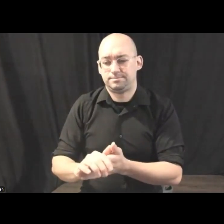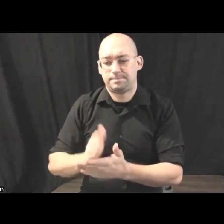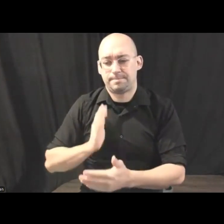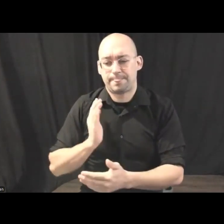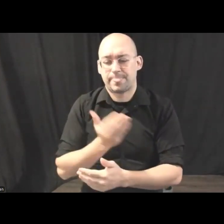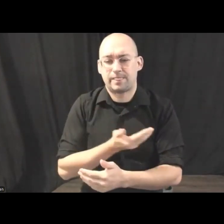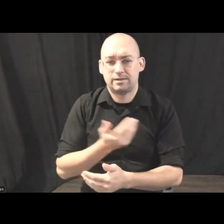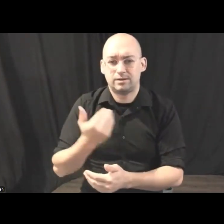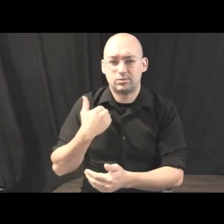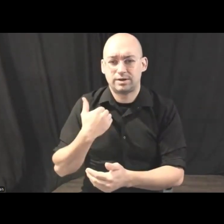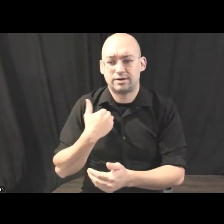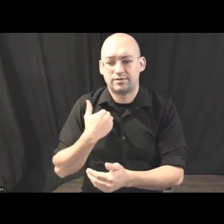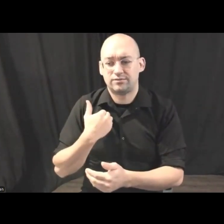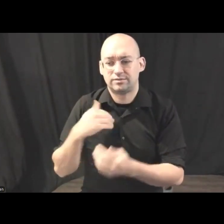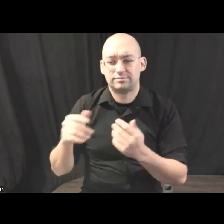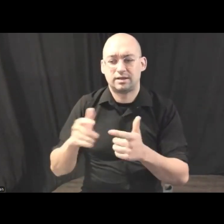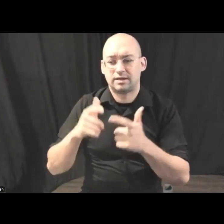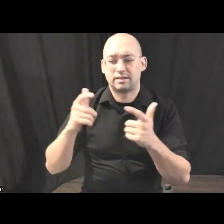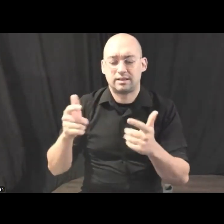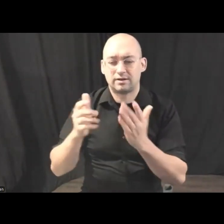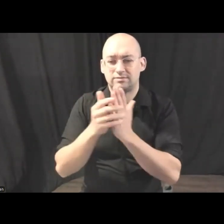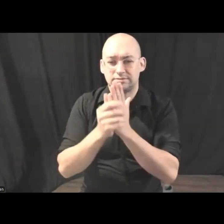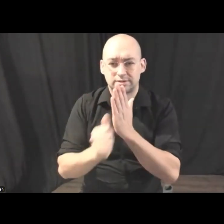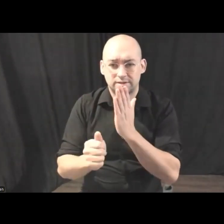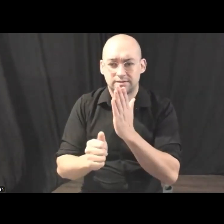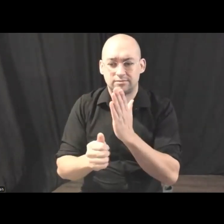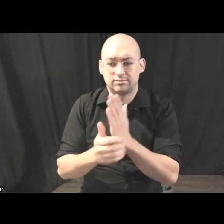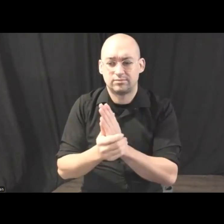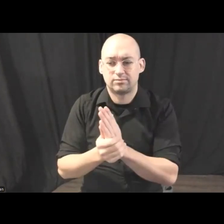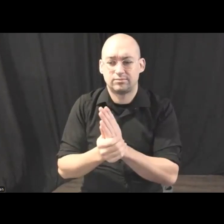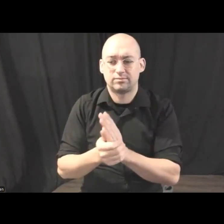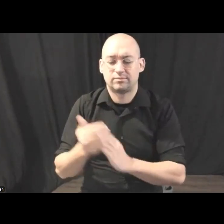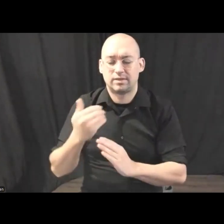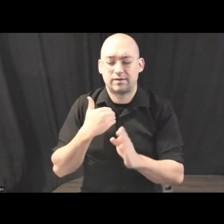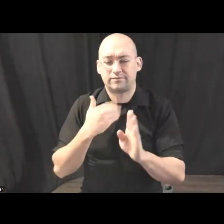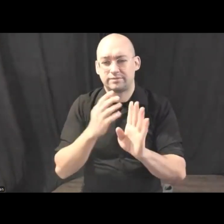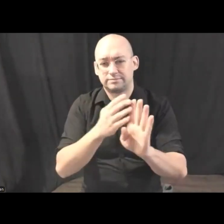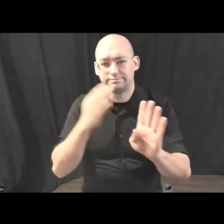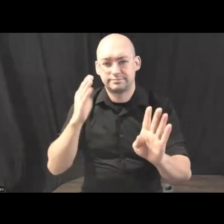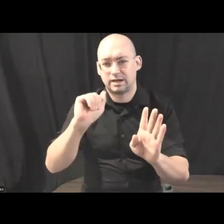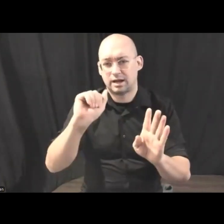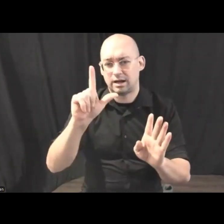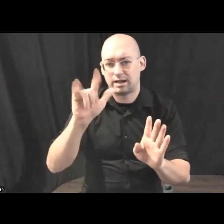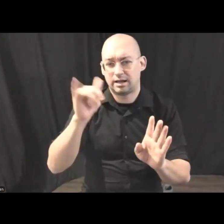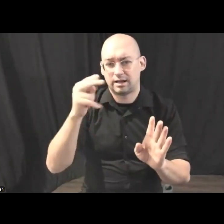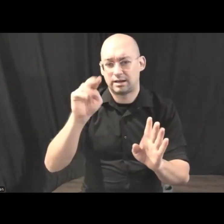have phenomenal expertise, we have alignment, we have